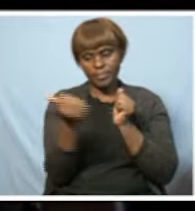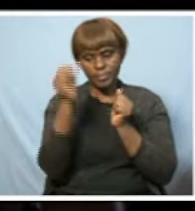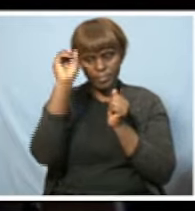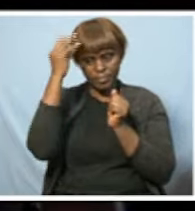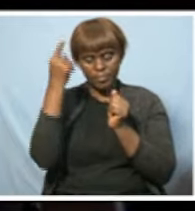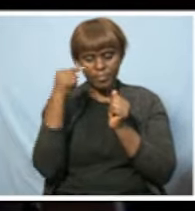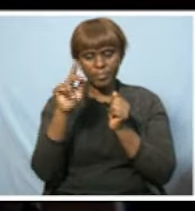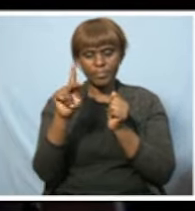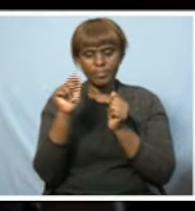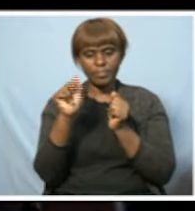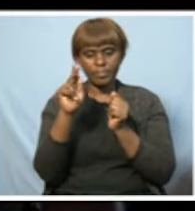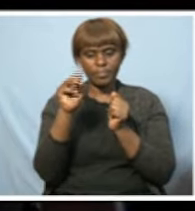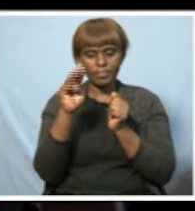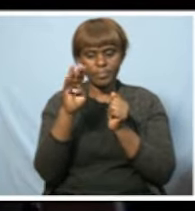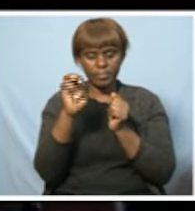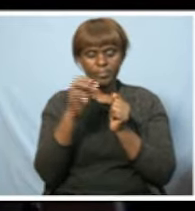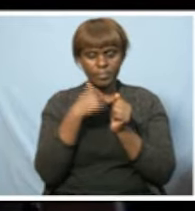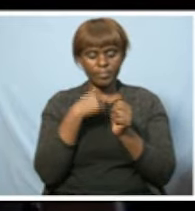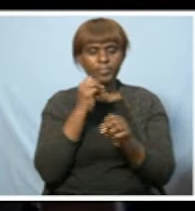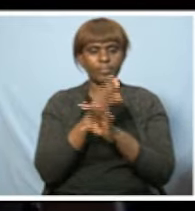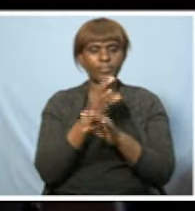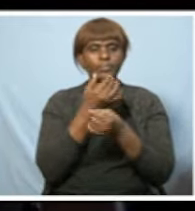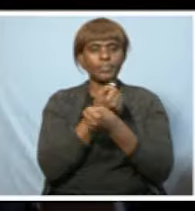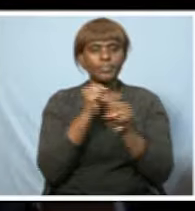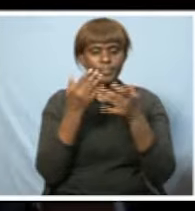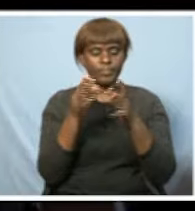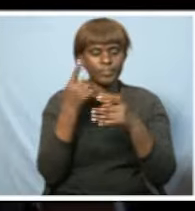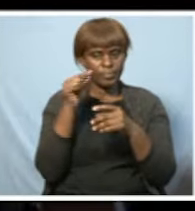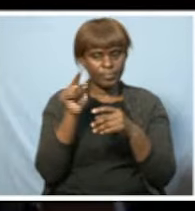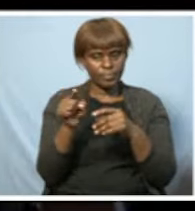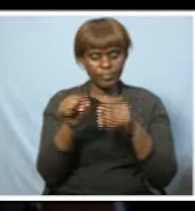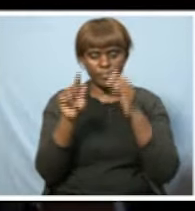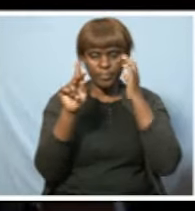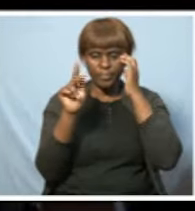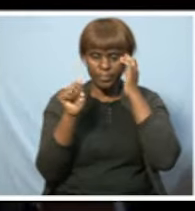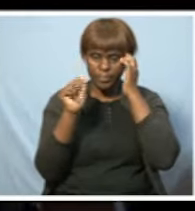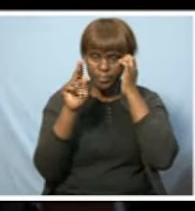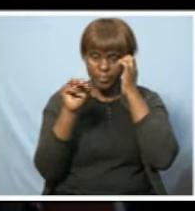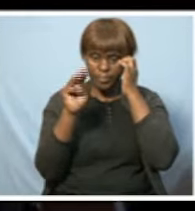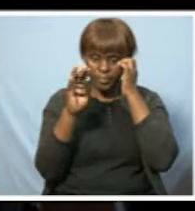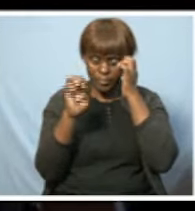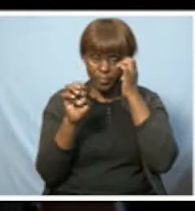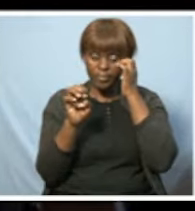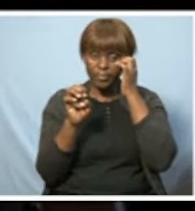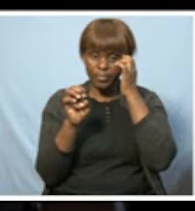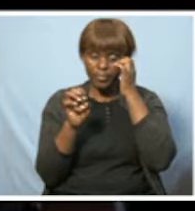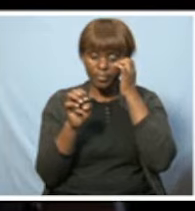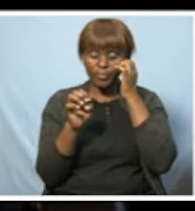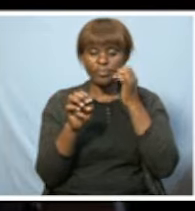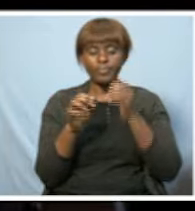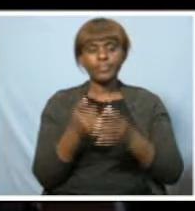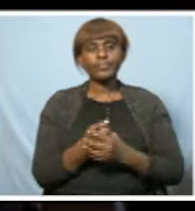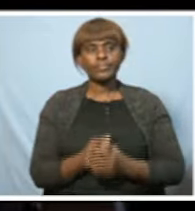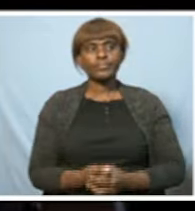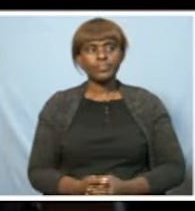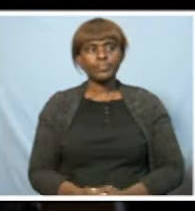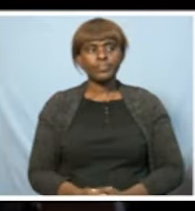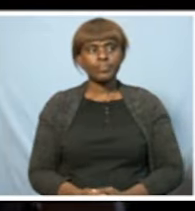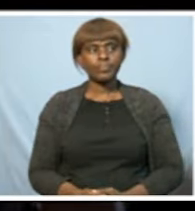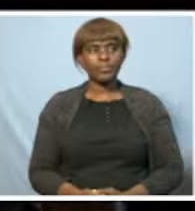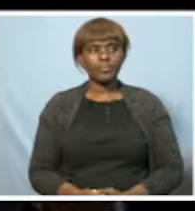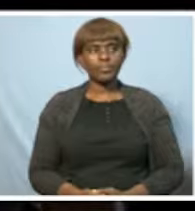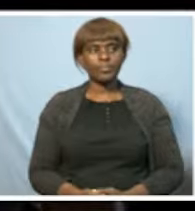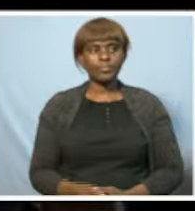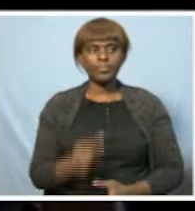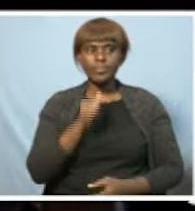Kaumbwe has already picked a patient from Kaumbwe to possibly, let's say, St. Francis, we will definitely not